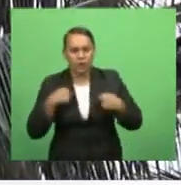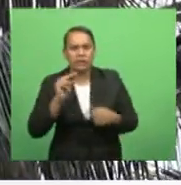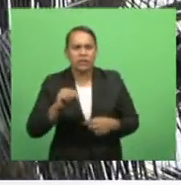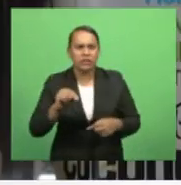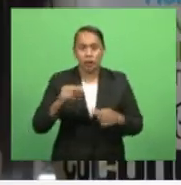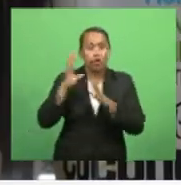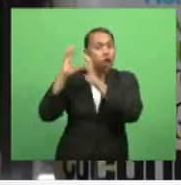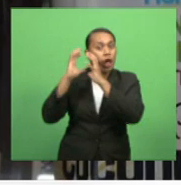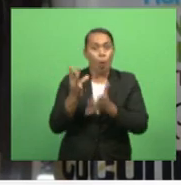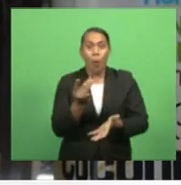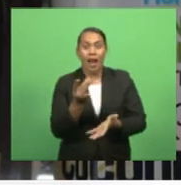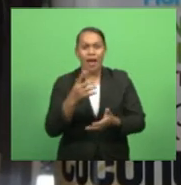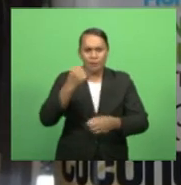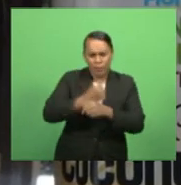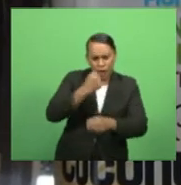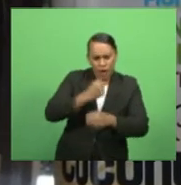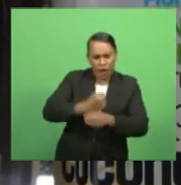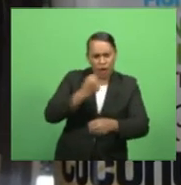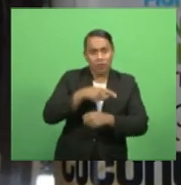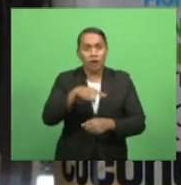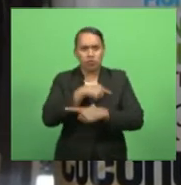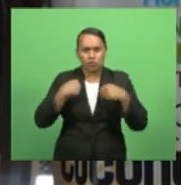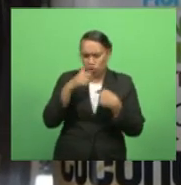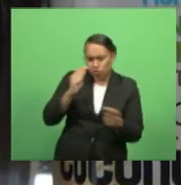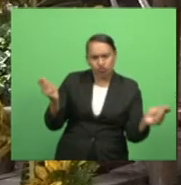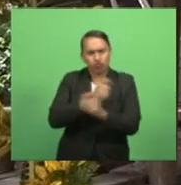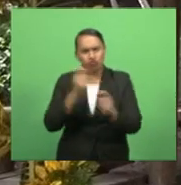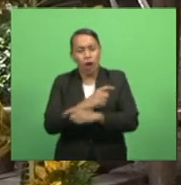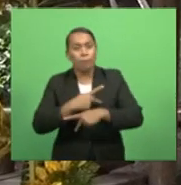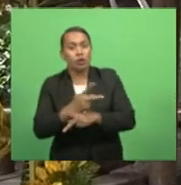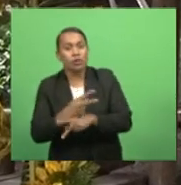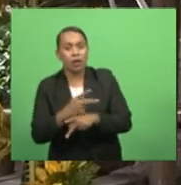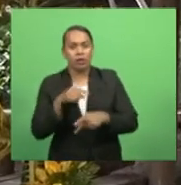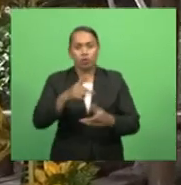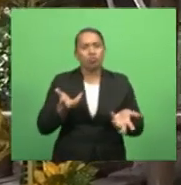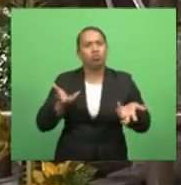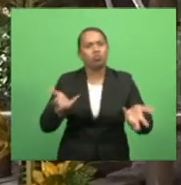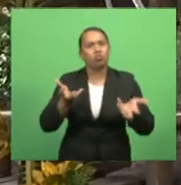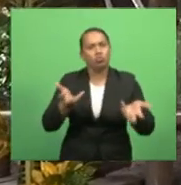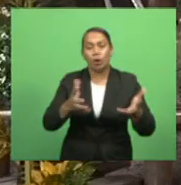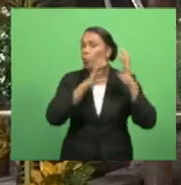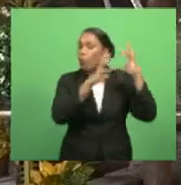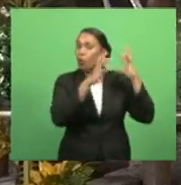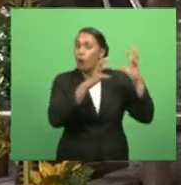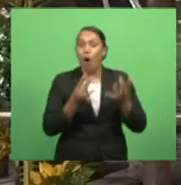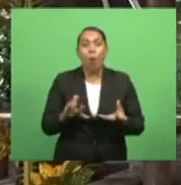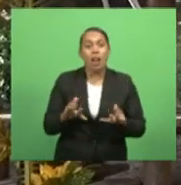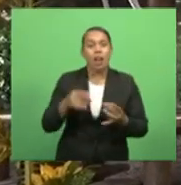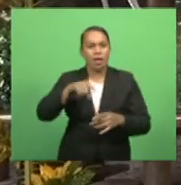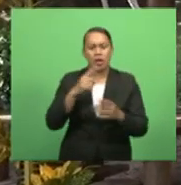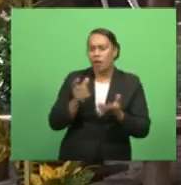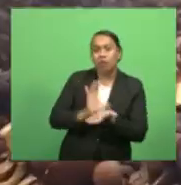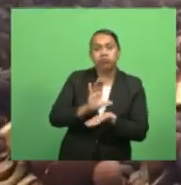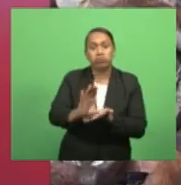on diversifying their products. He says work has started on coconut cooking oil, for which they have invested $300,000 on new